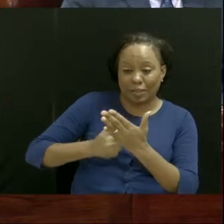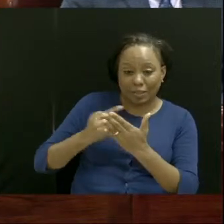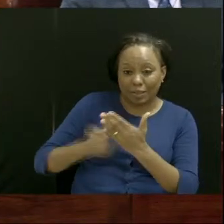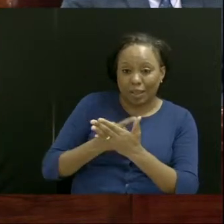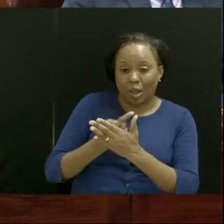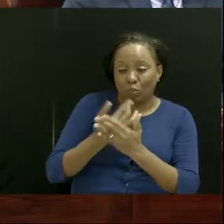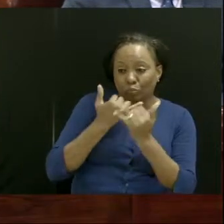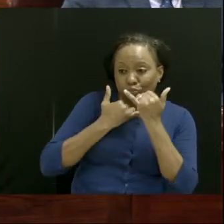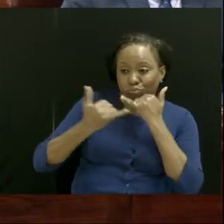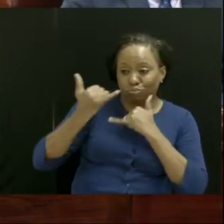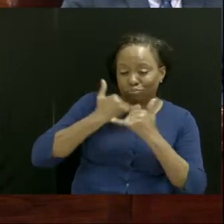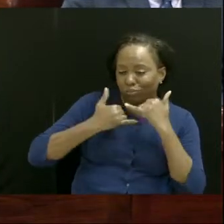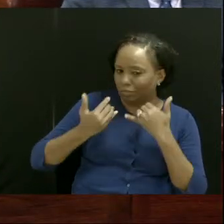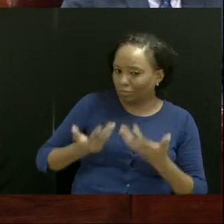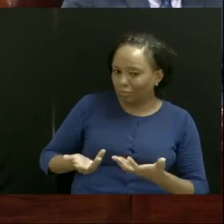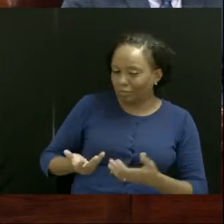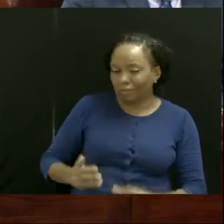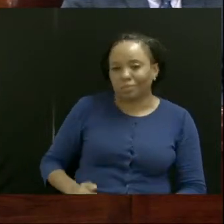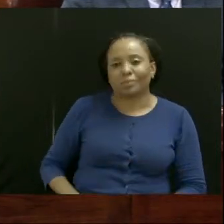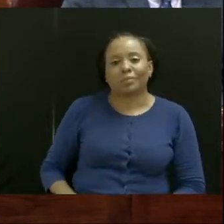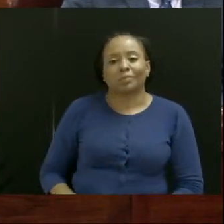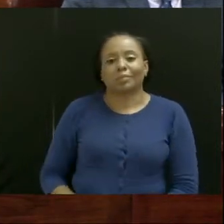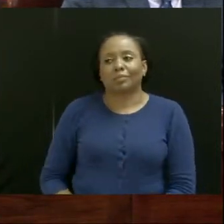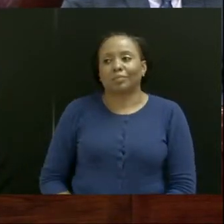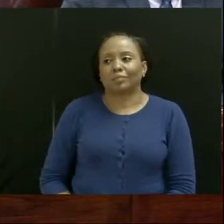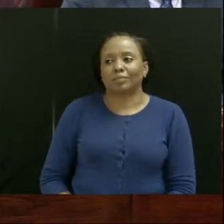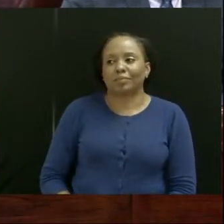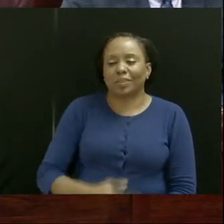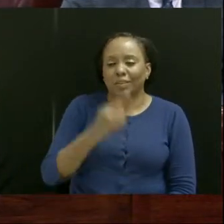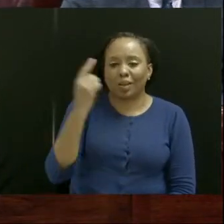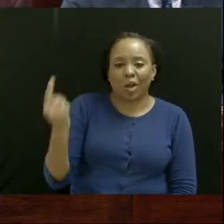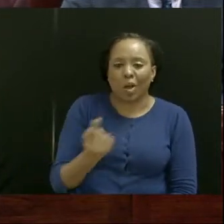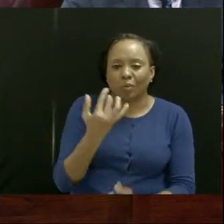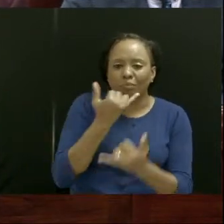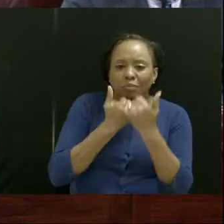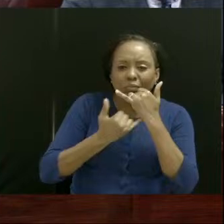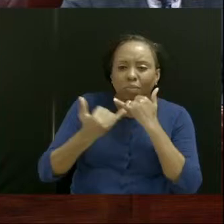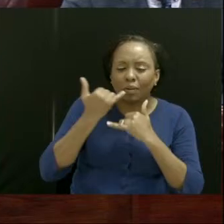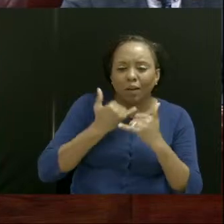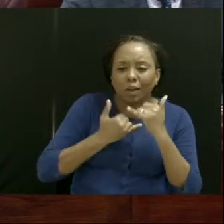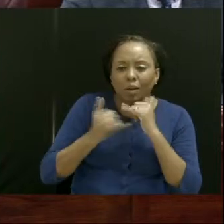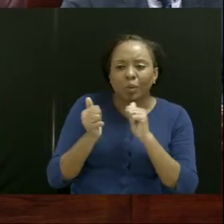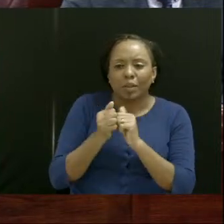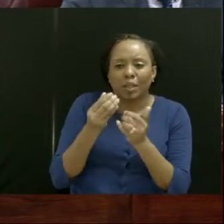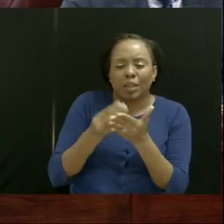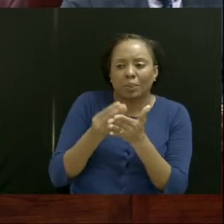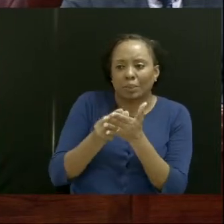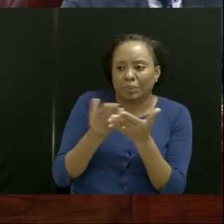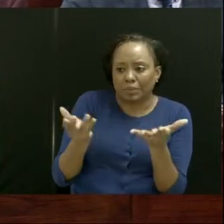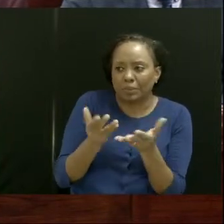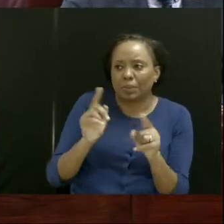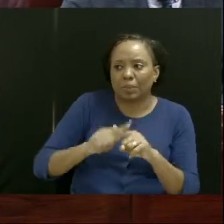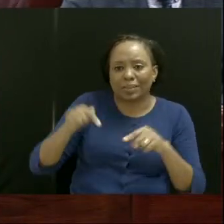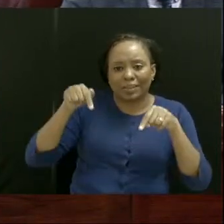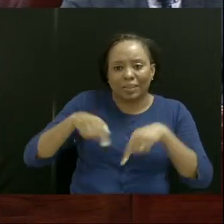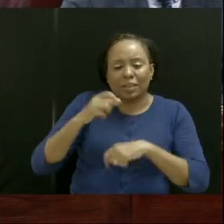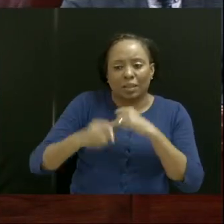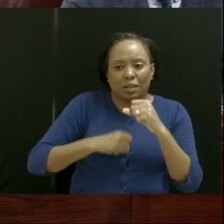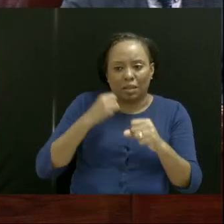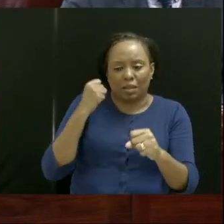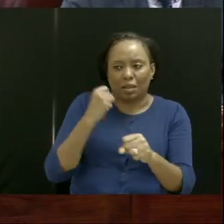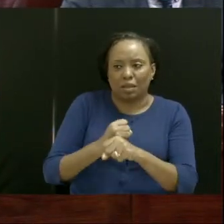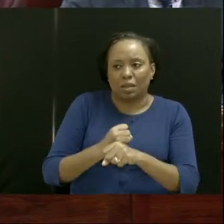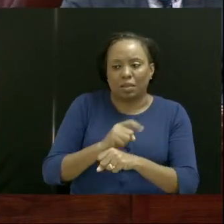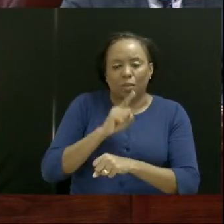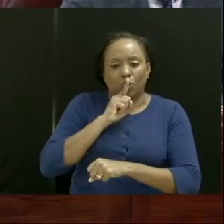these documents. And I may I say, there are always errors in estimates, but Mr. Speaker, I have found this year it has been